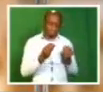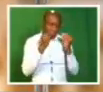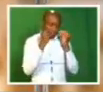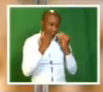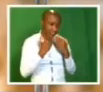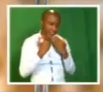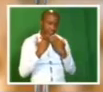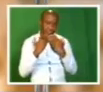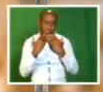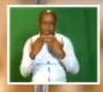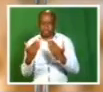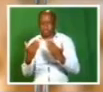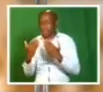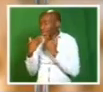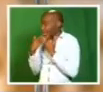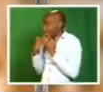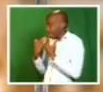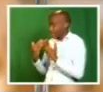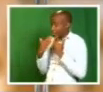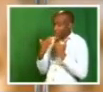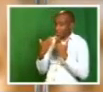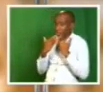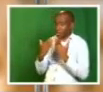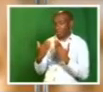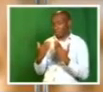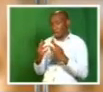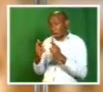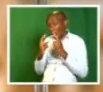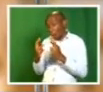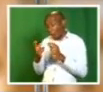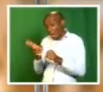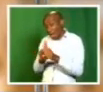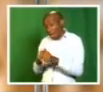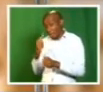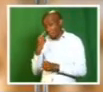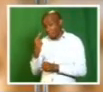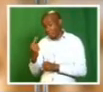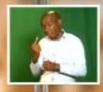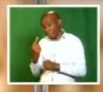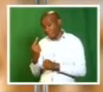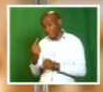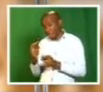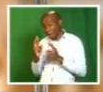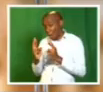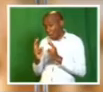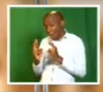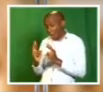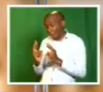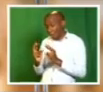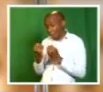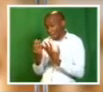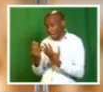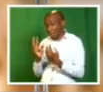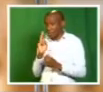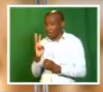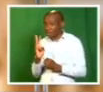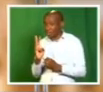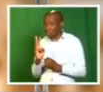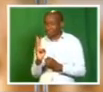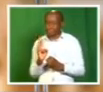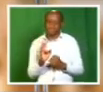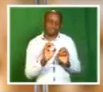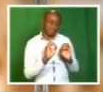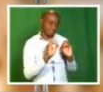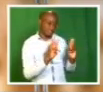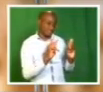Thank you, viewers. Thank you very much, Zweli. We hope to see you again sometime for another mathematics lesson. Okay, I will do